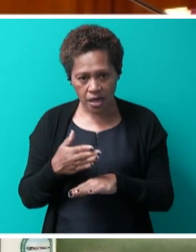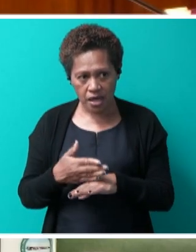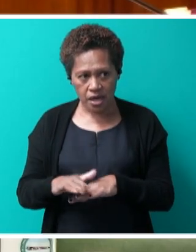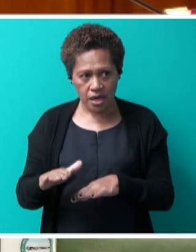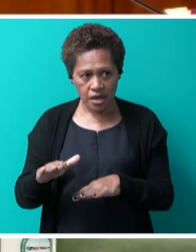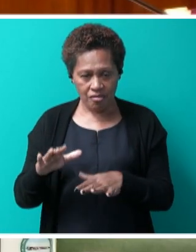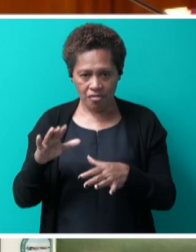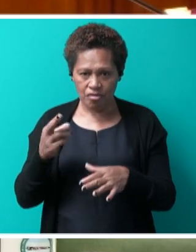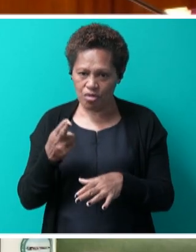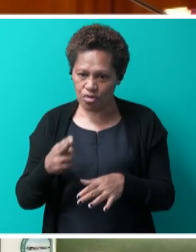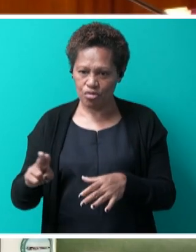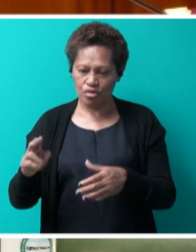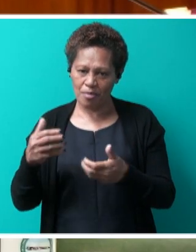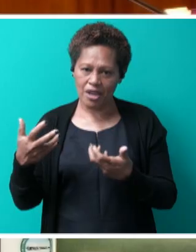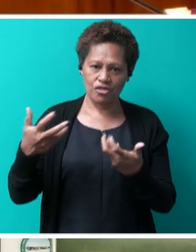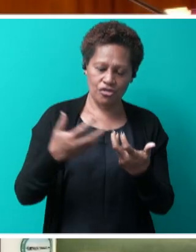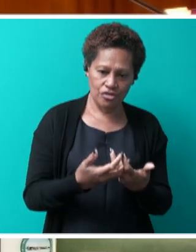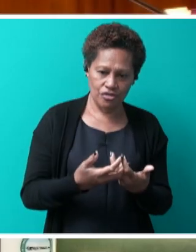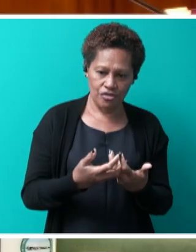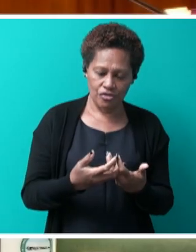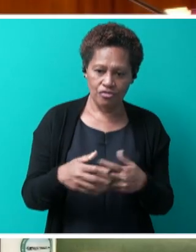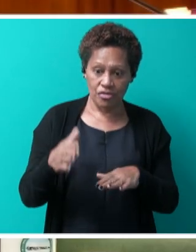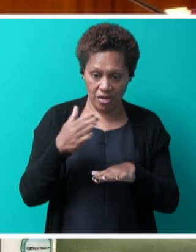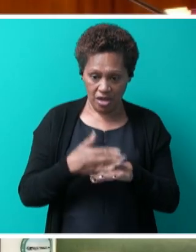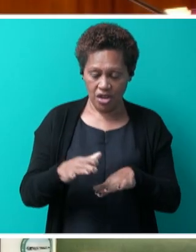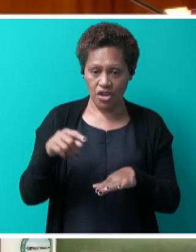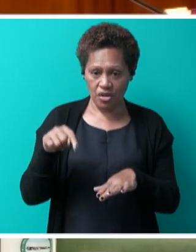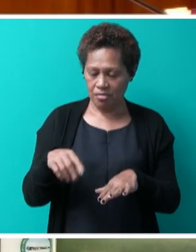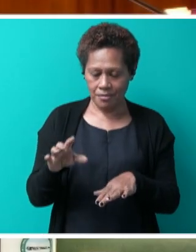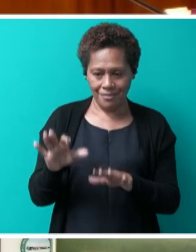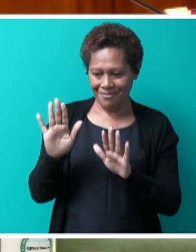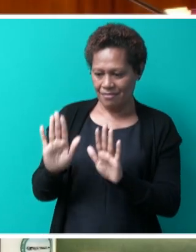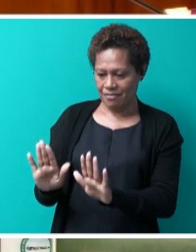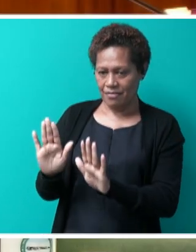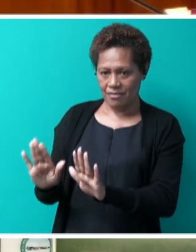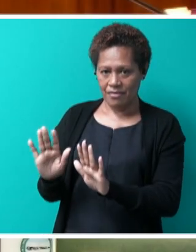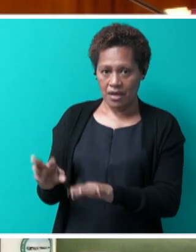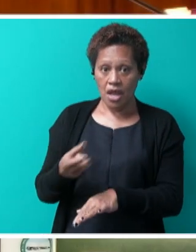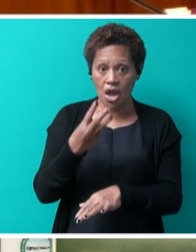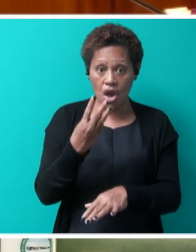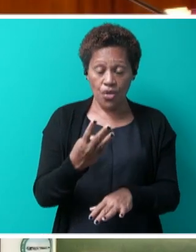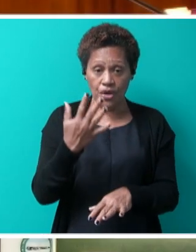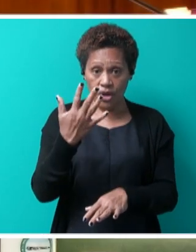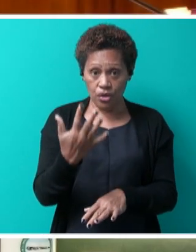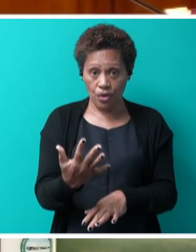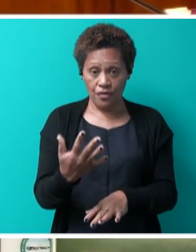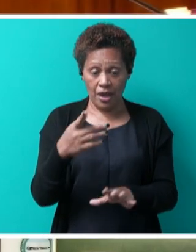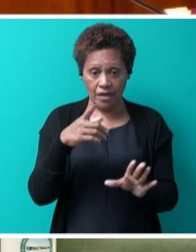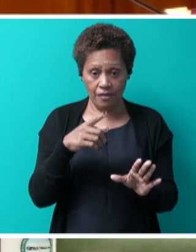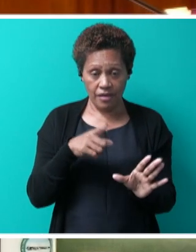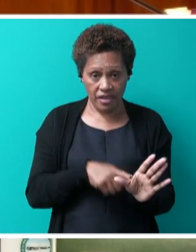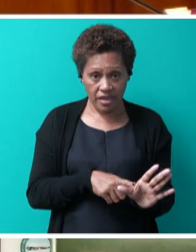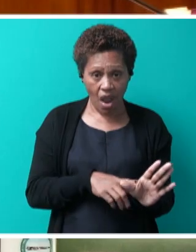the Sandono Makongo in Donanobo, Saoti na wawa tu metoluki na lima na bula. O sa may vareta koti